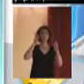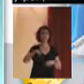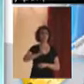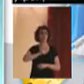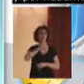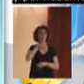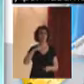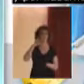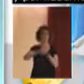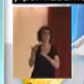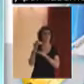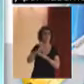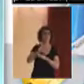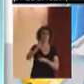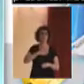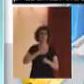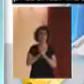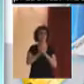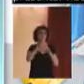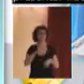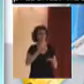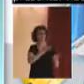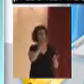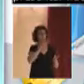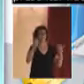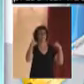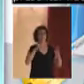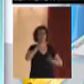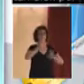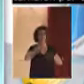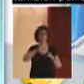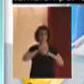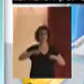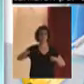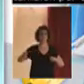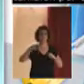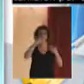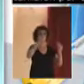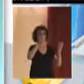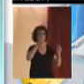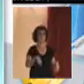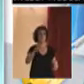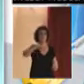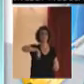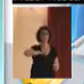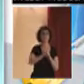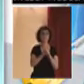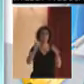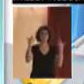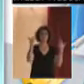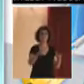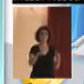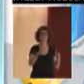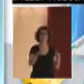this conference and giving us the opportunity to present this our work. Also, I would like to thank José Manuel for chairing this